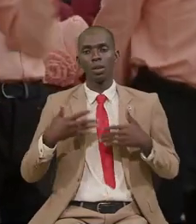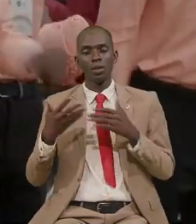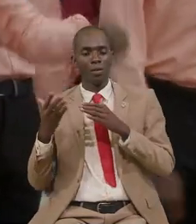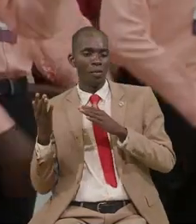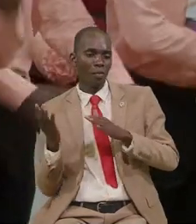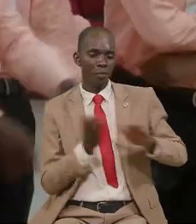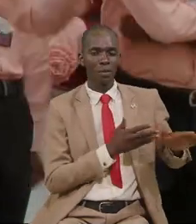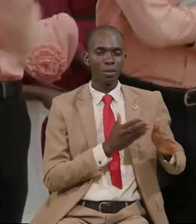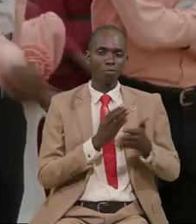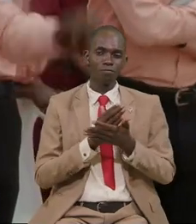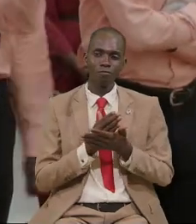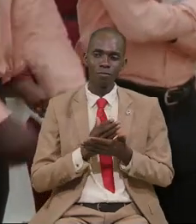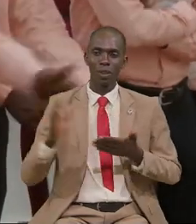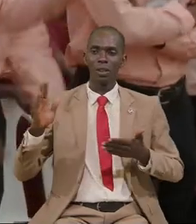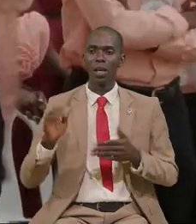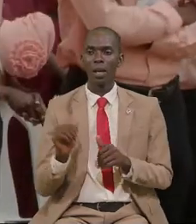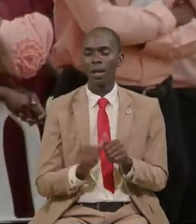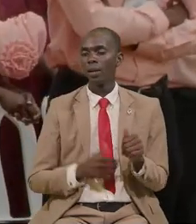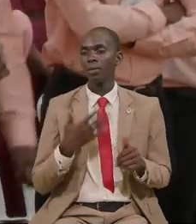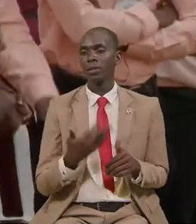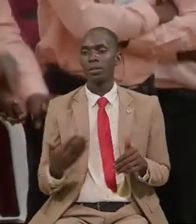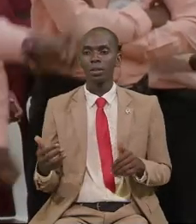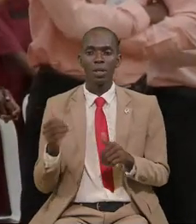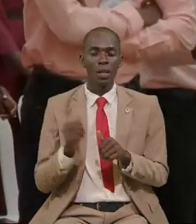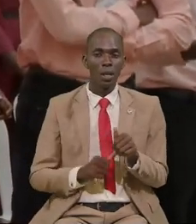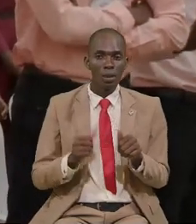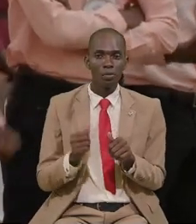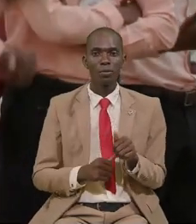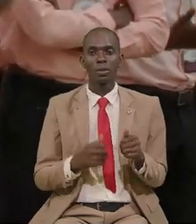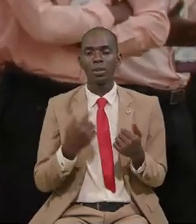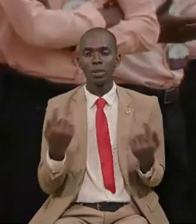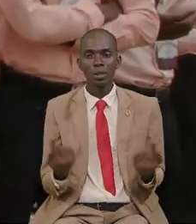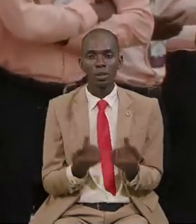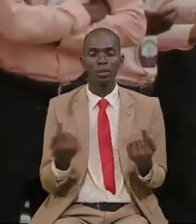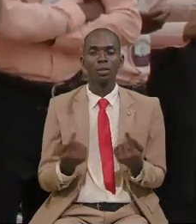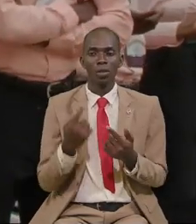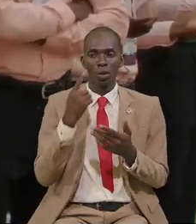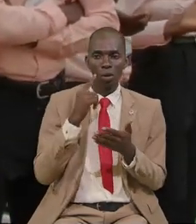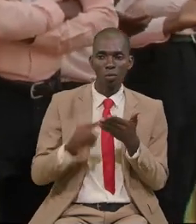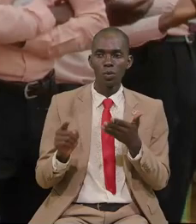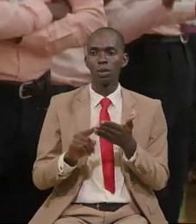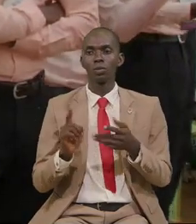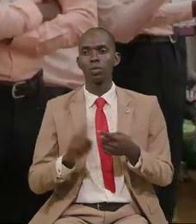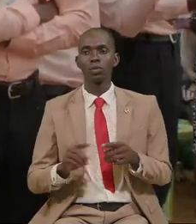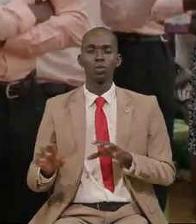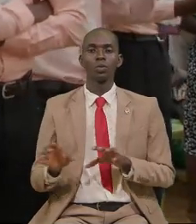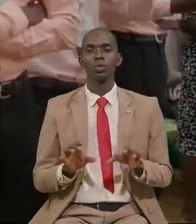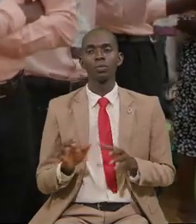forsake every sin, every transgression. Observe to do.